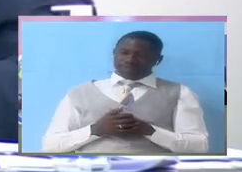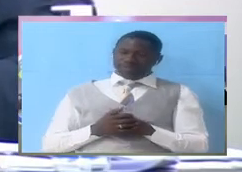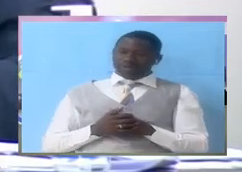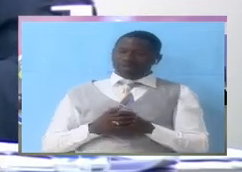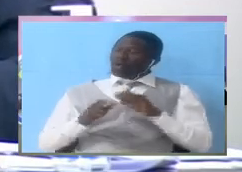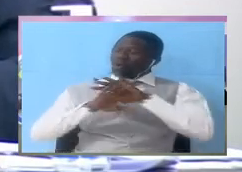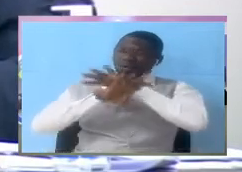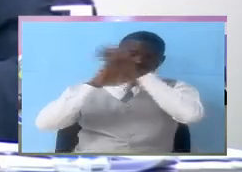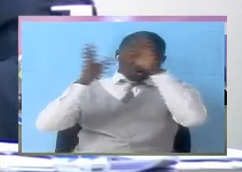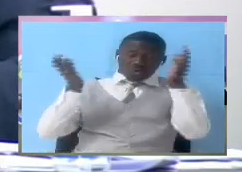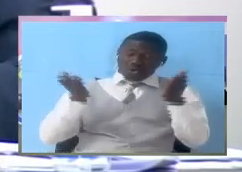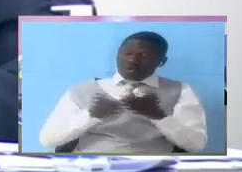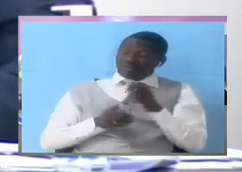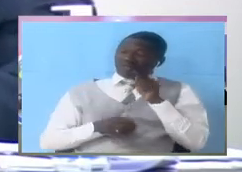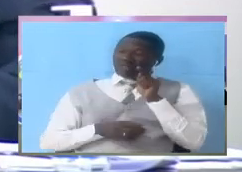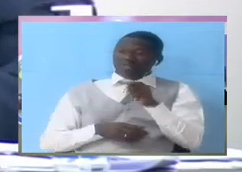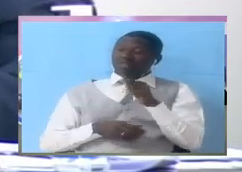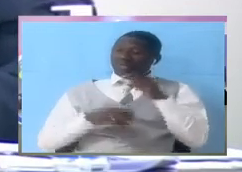All this happened